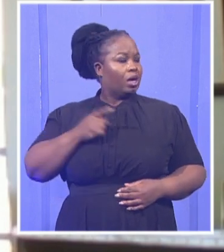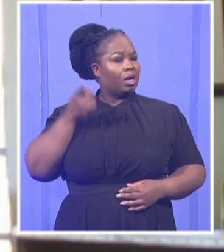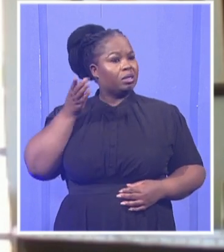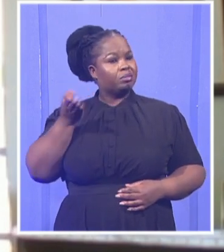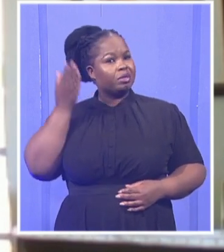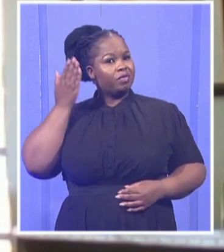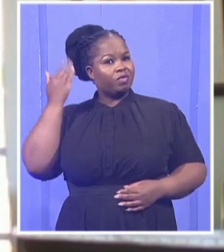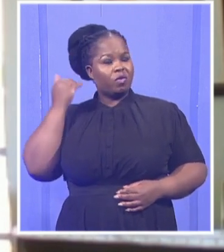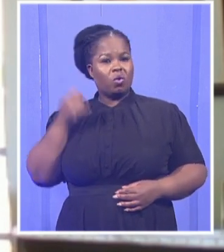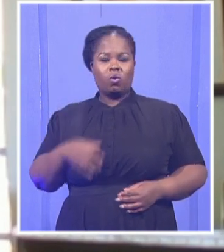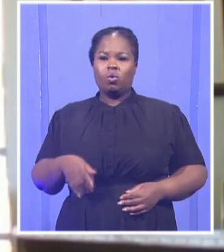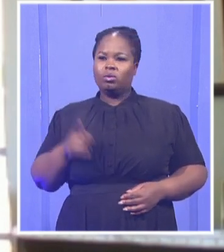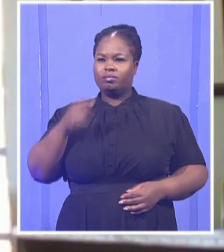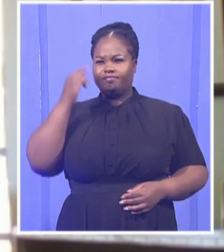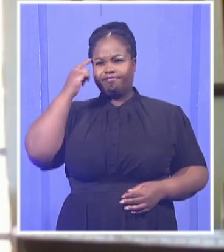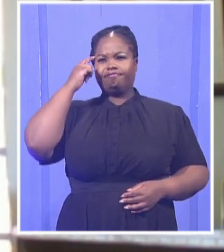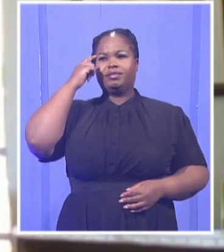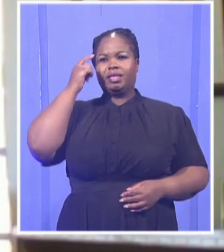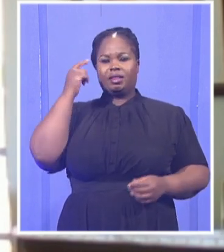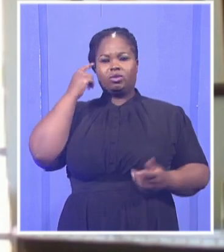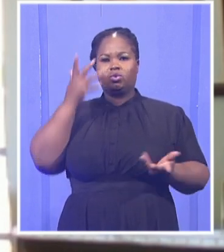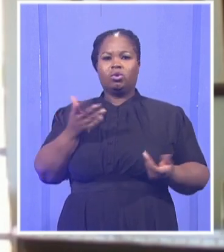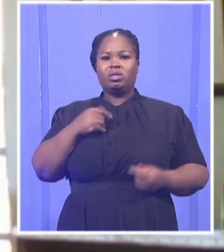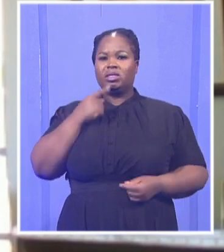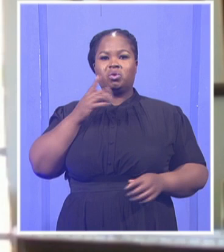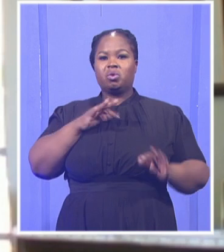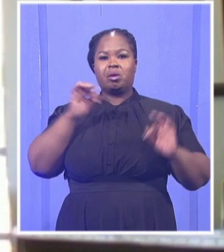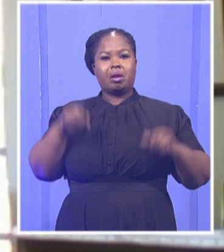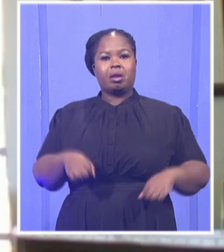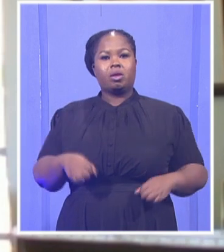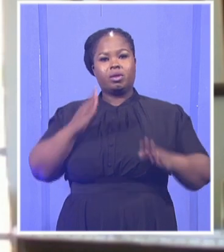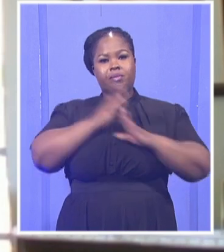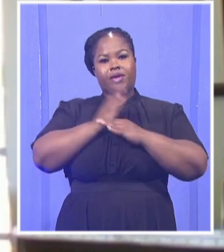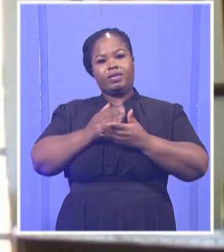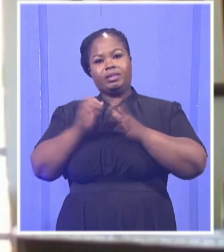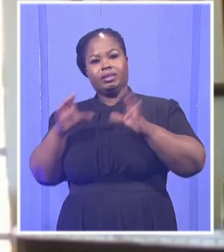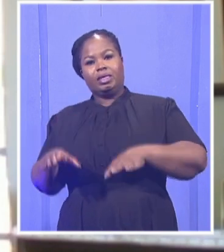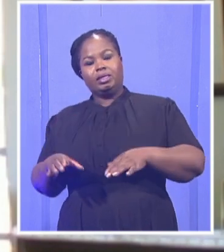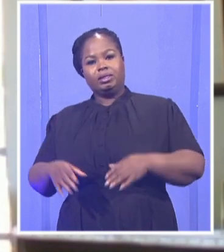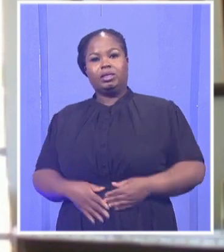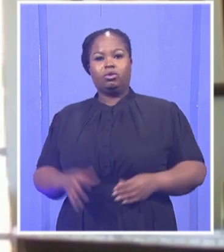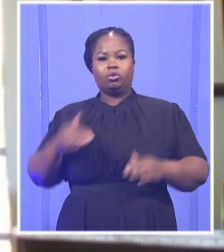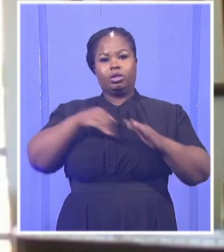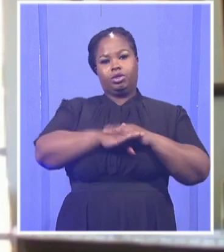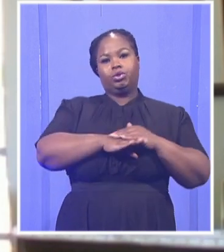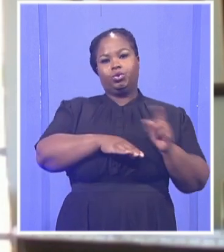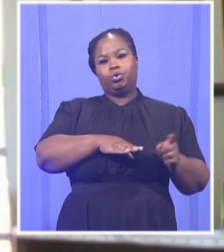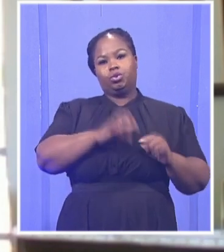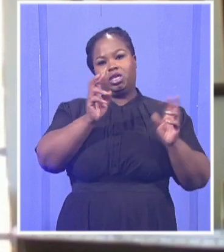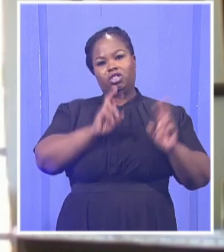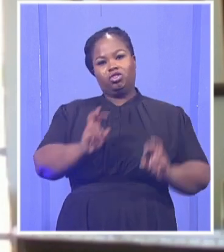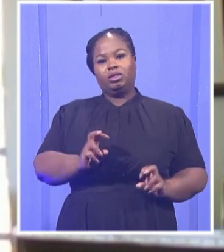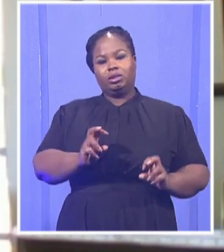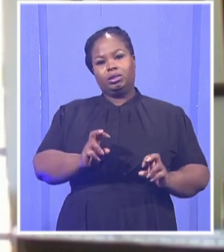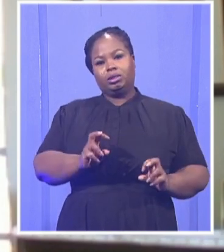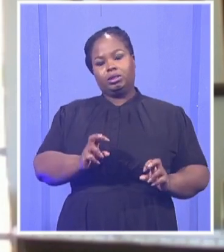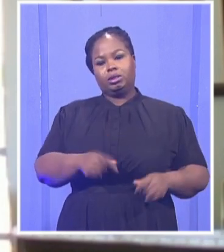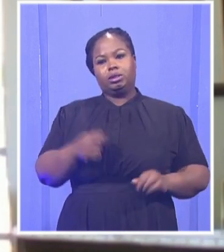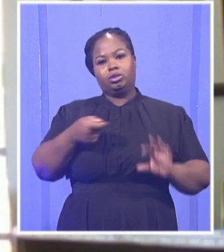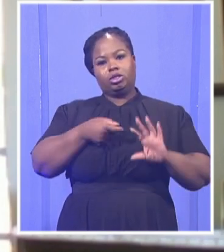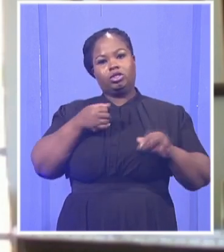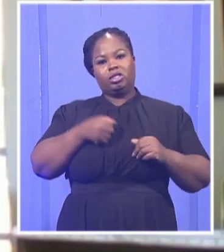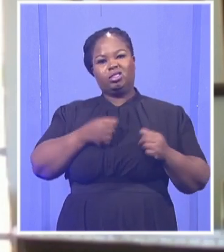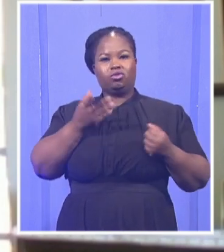obsession, ideological obsession, with not allowing the private sector to get into electricity generation